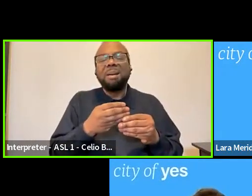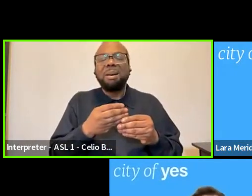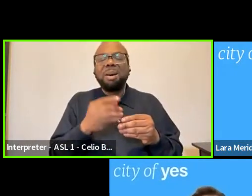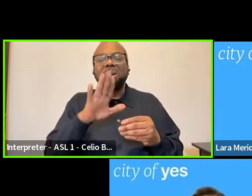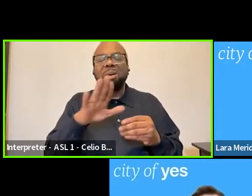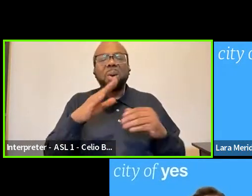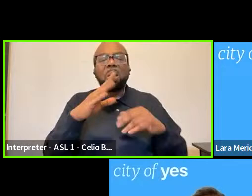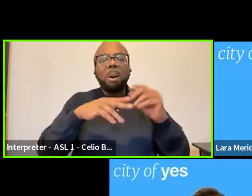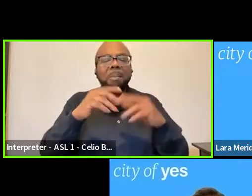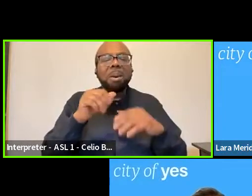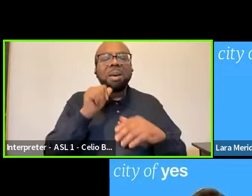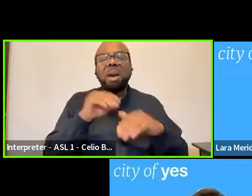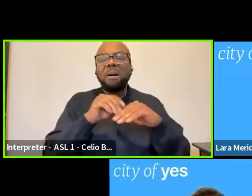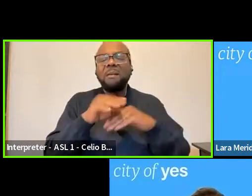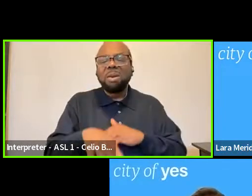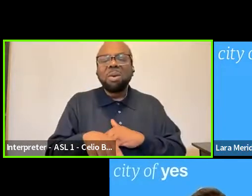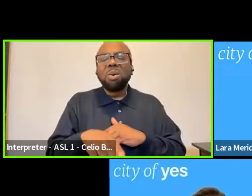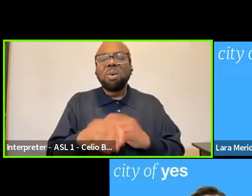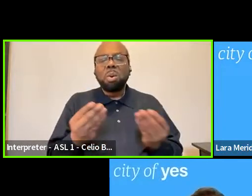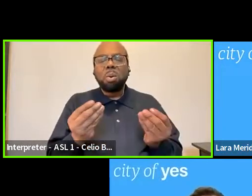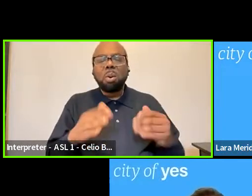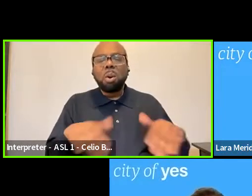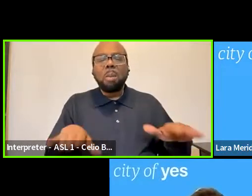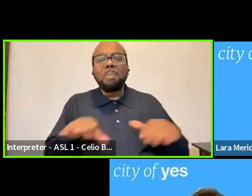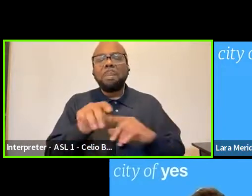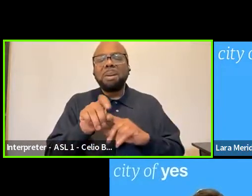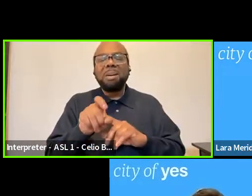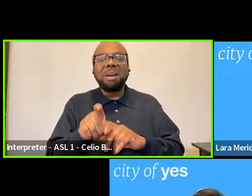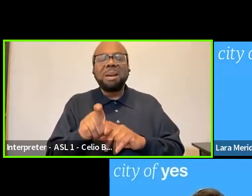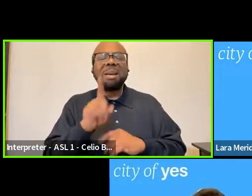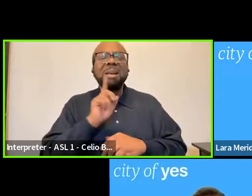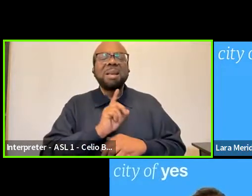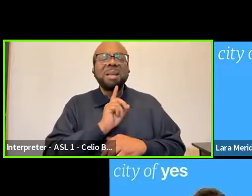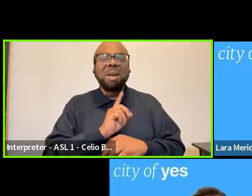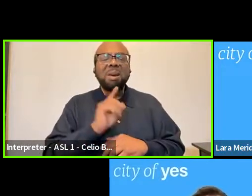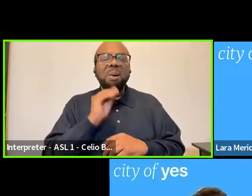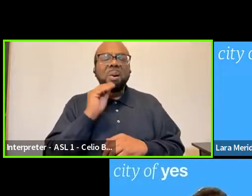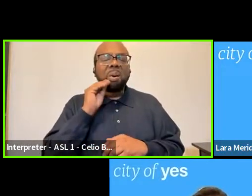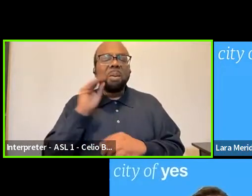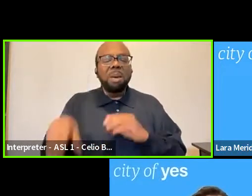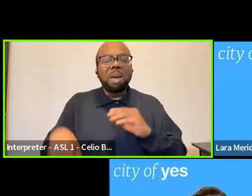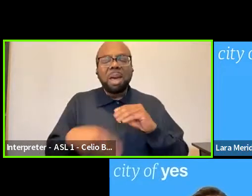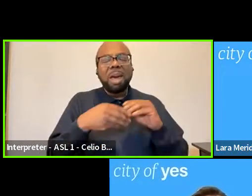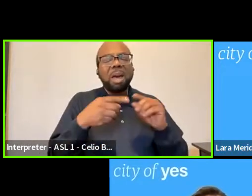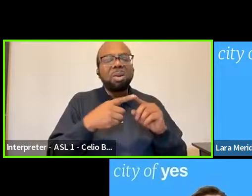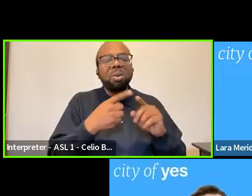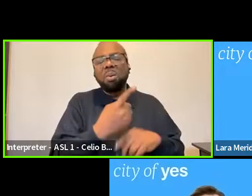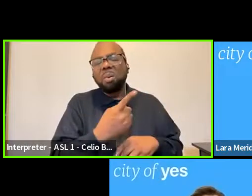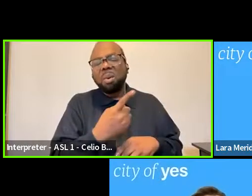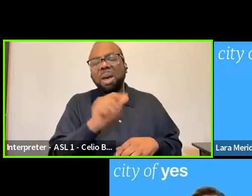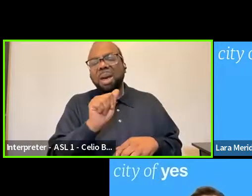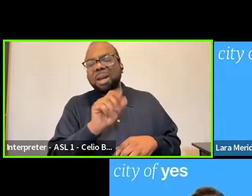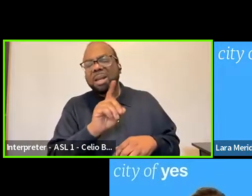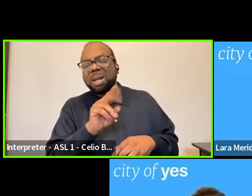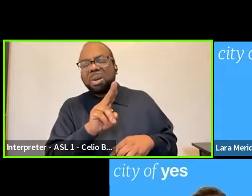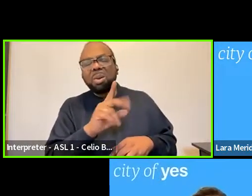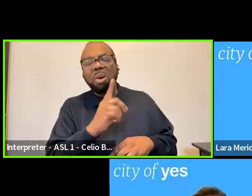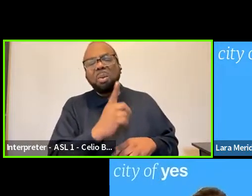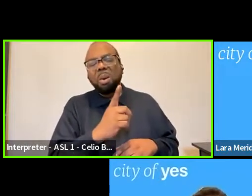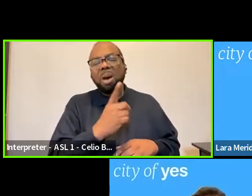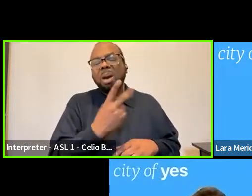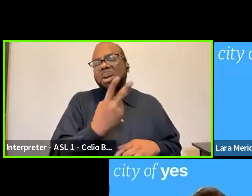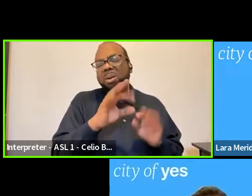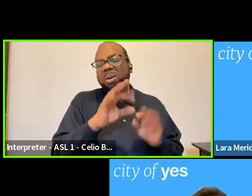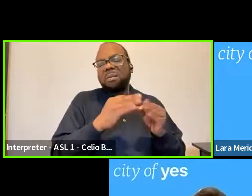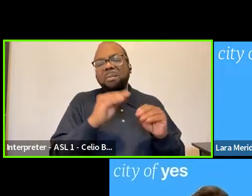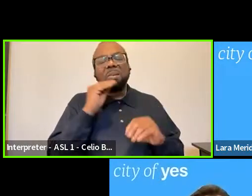isn't going to affect your property taxes. Adding a single home like an ADU to a one or a two family home may lead to a small increase